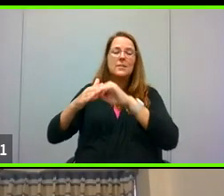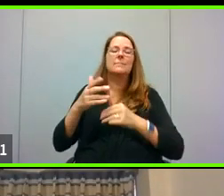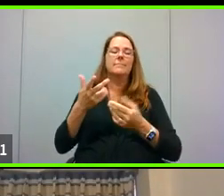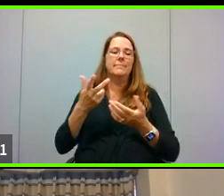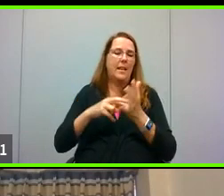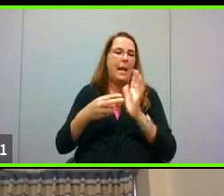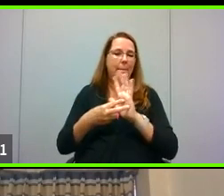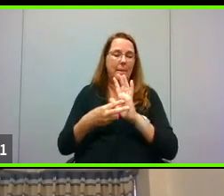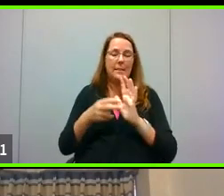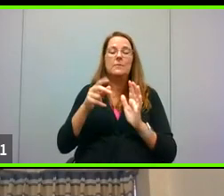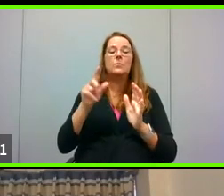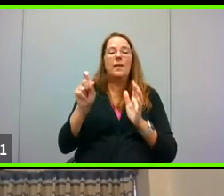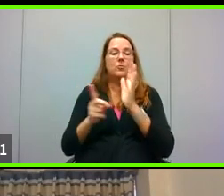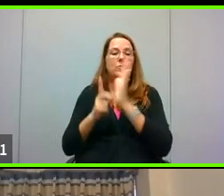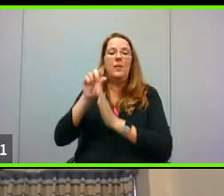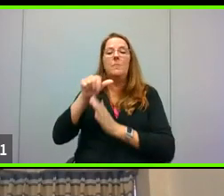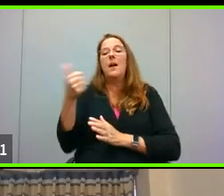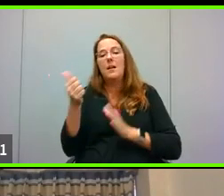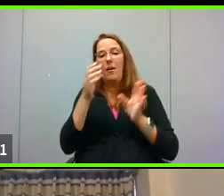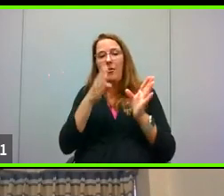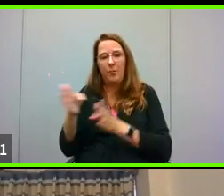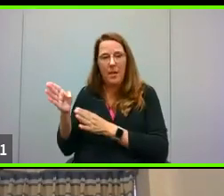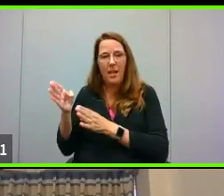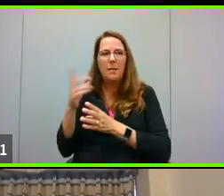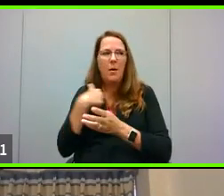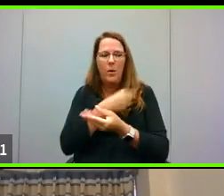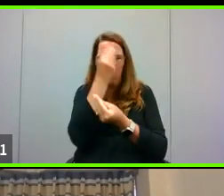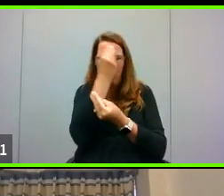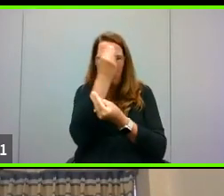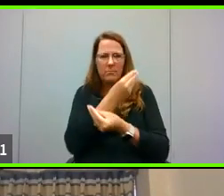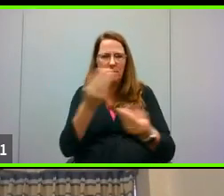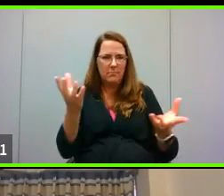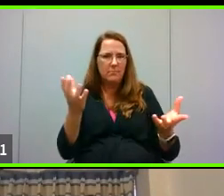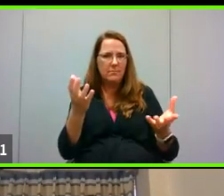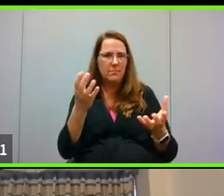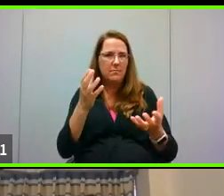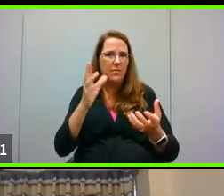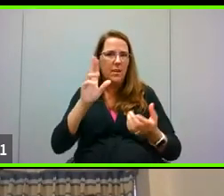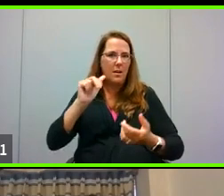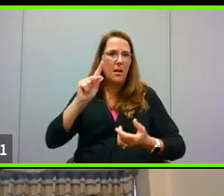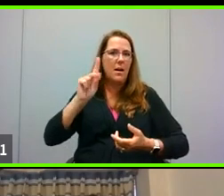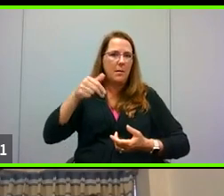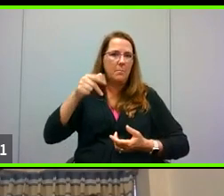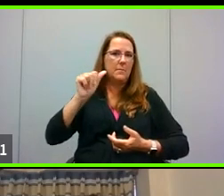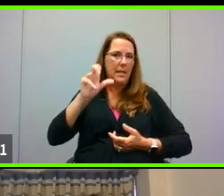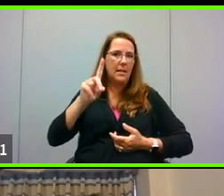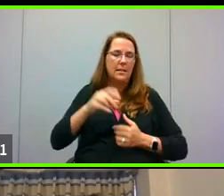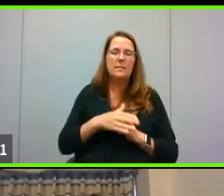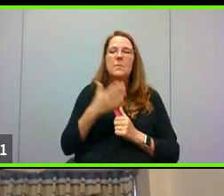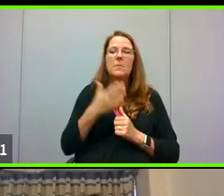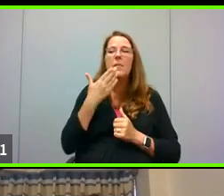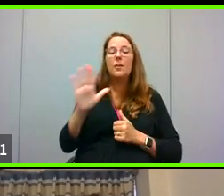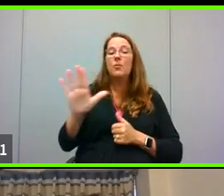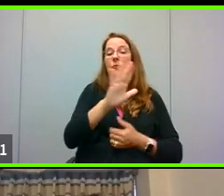another plan, and we would definitely keep you as a council posted. So thanks for your support and all of that.